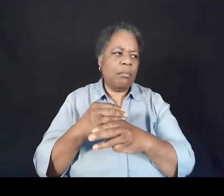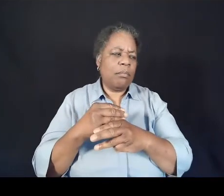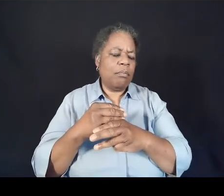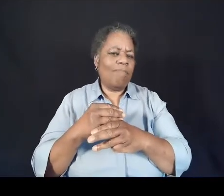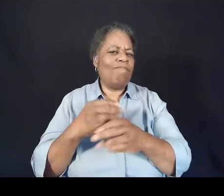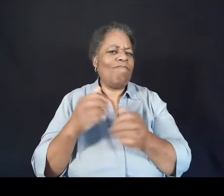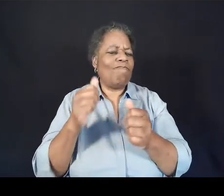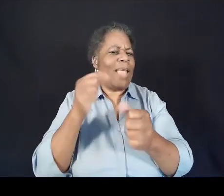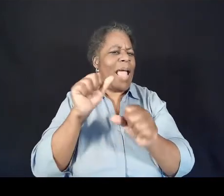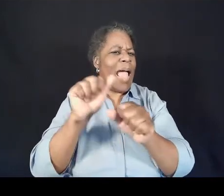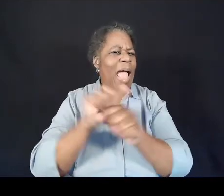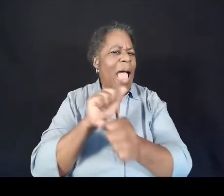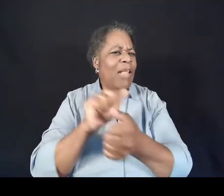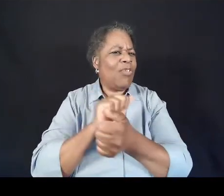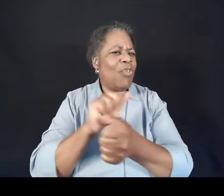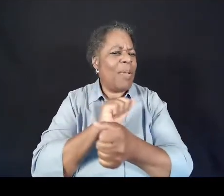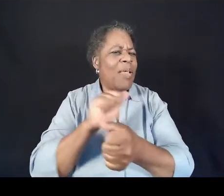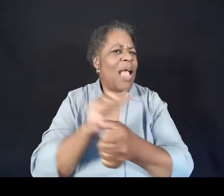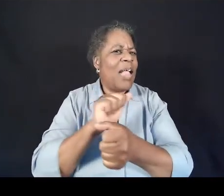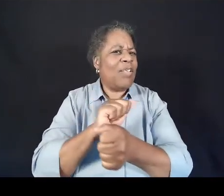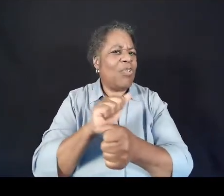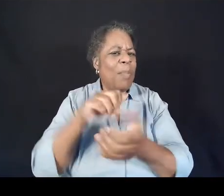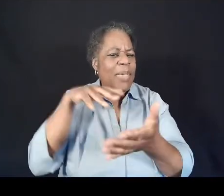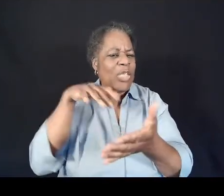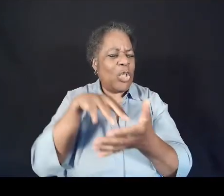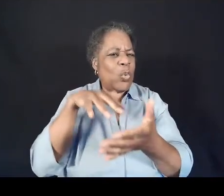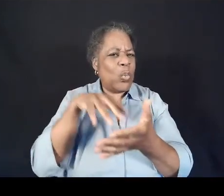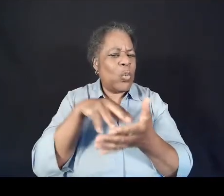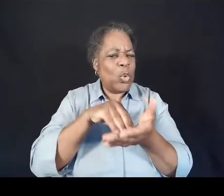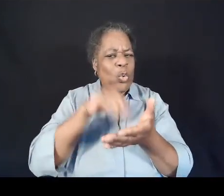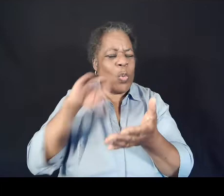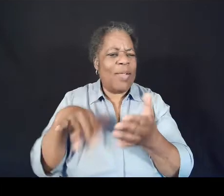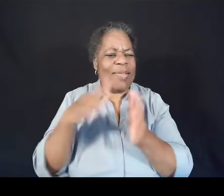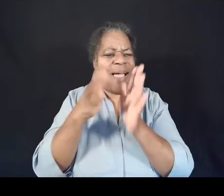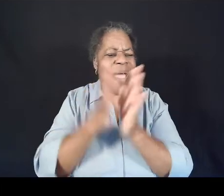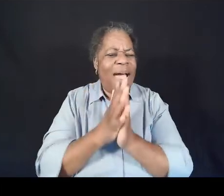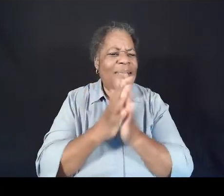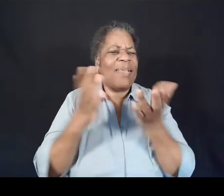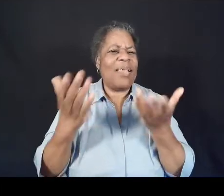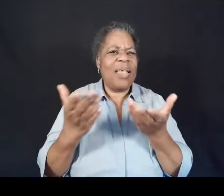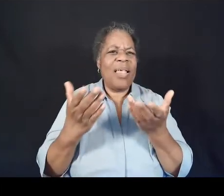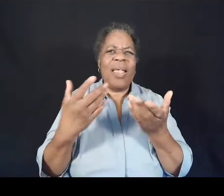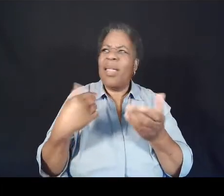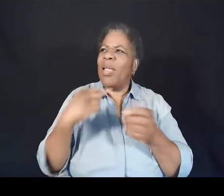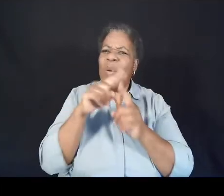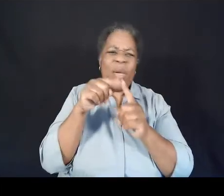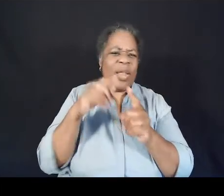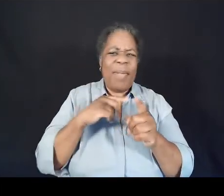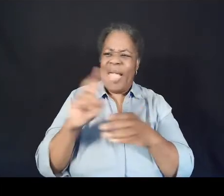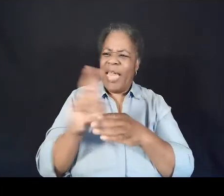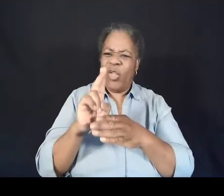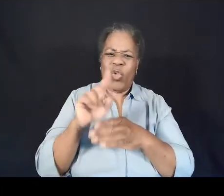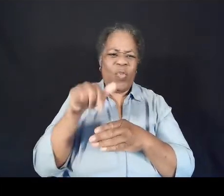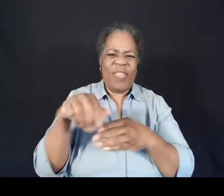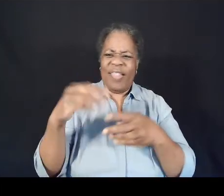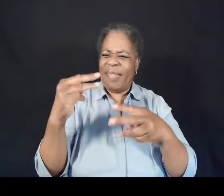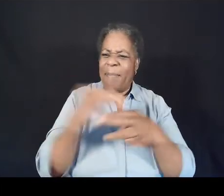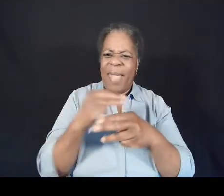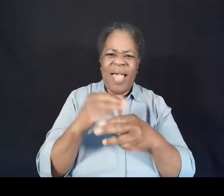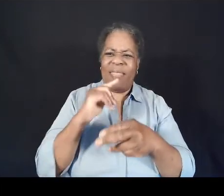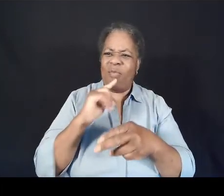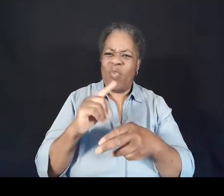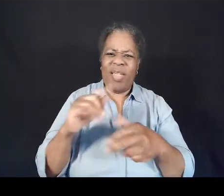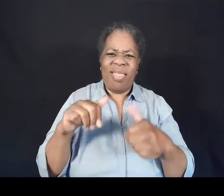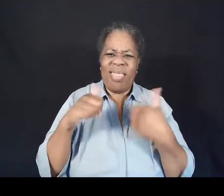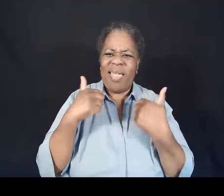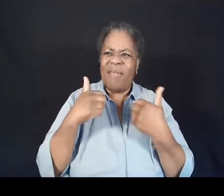student asks as they labor over a quadratic equation. When am I ever going to use this in real life?